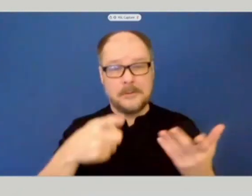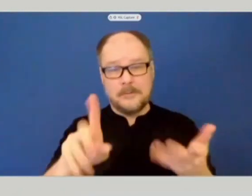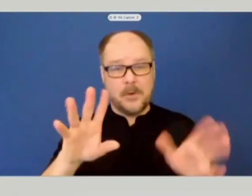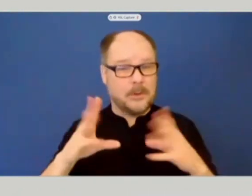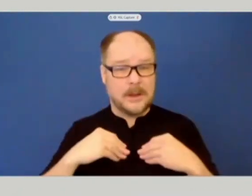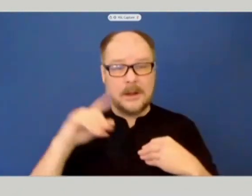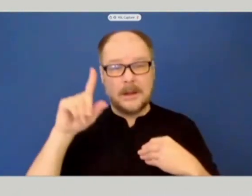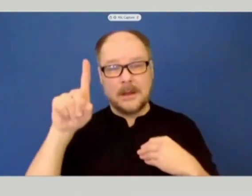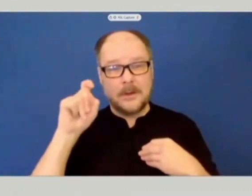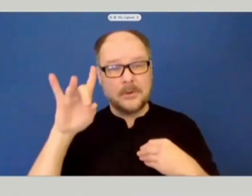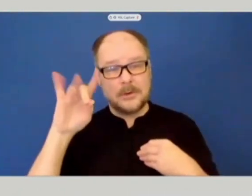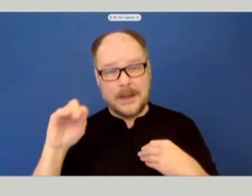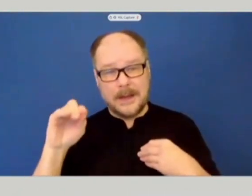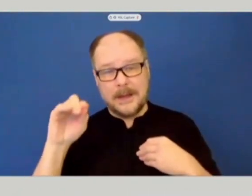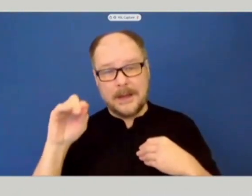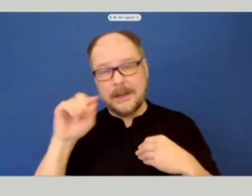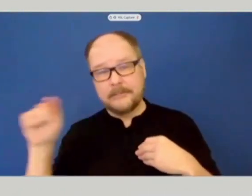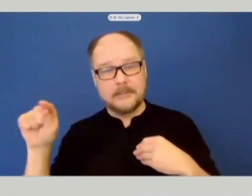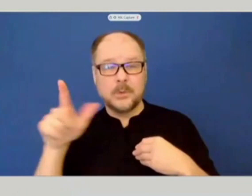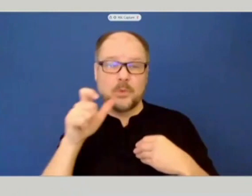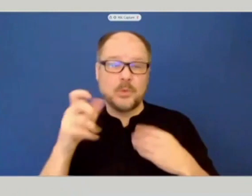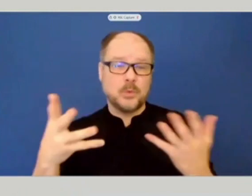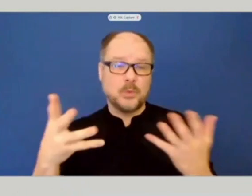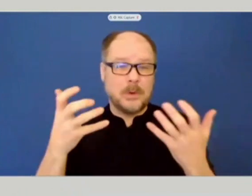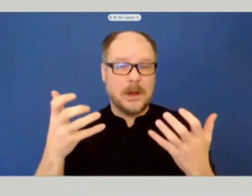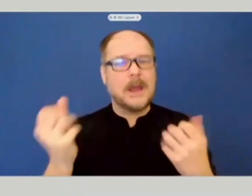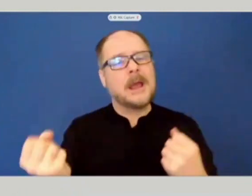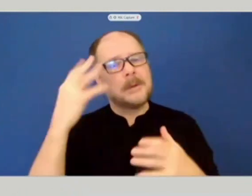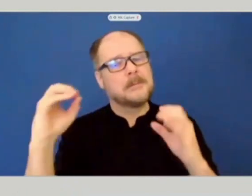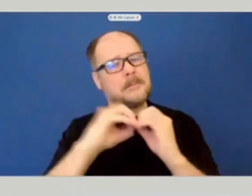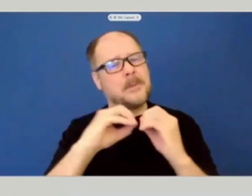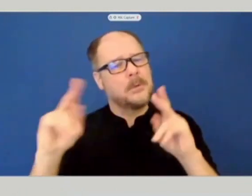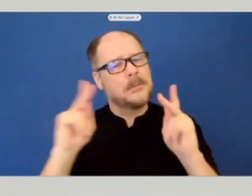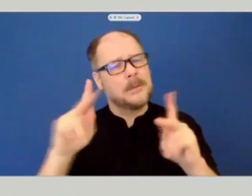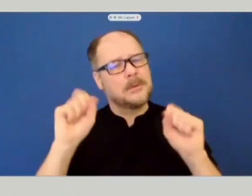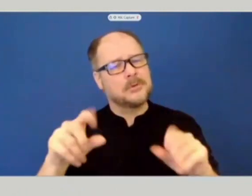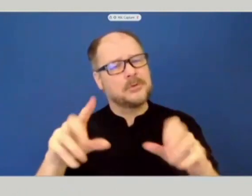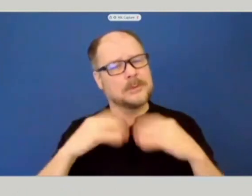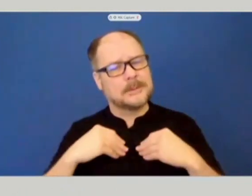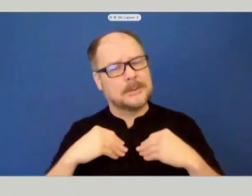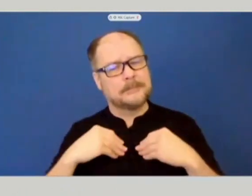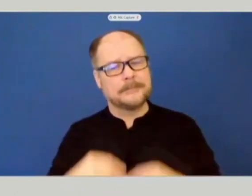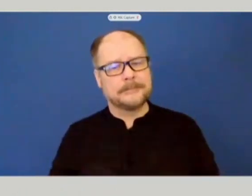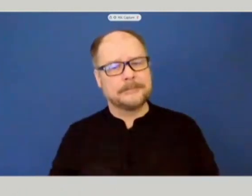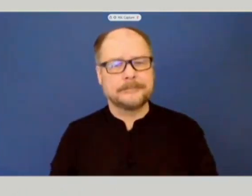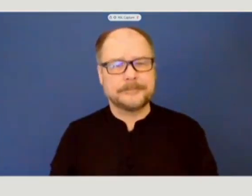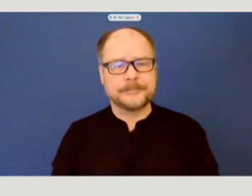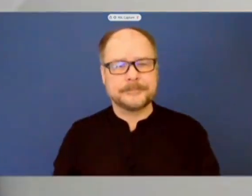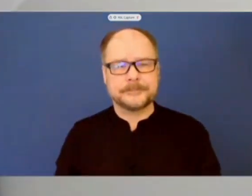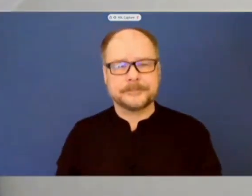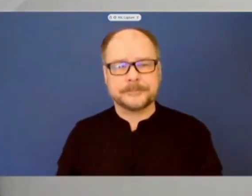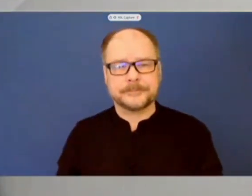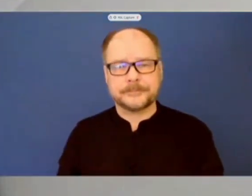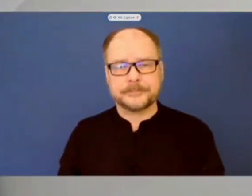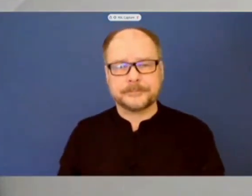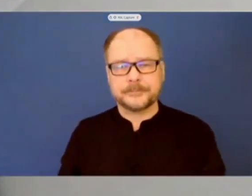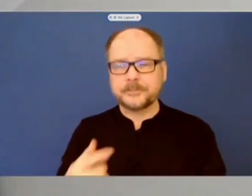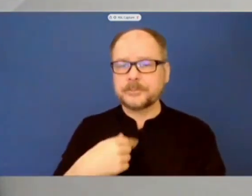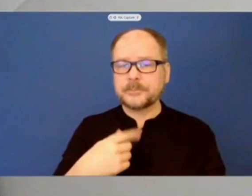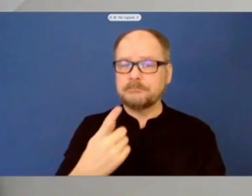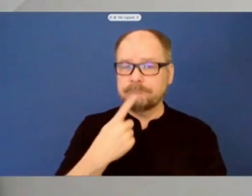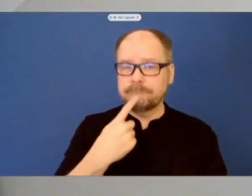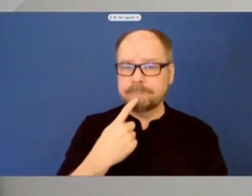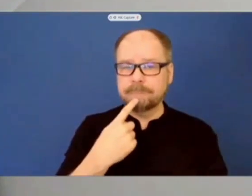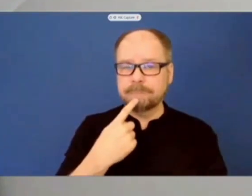had 180 say they want to do it. So, like, how many more people could you accept? So I would say that I don't believe, we do